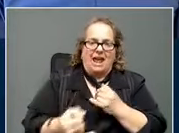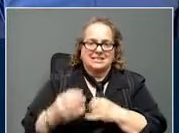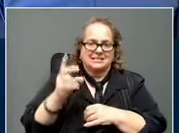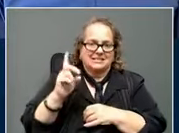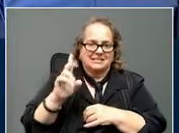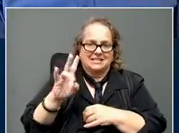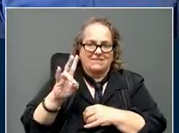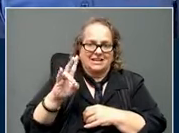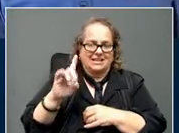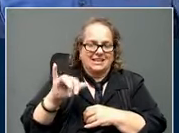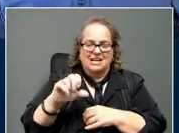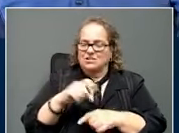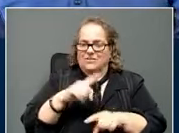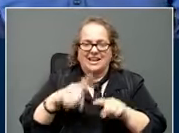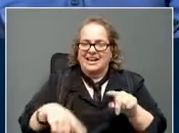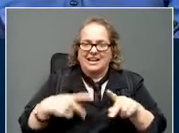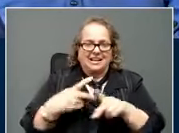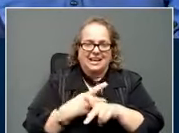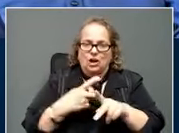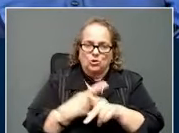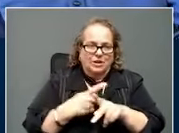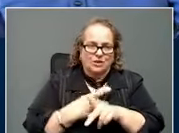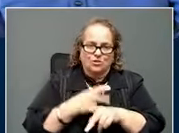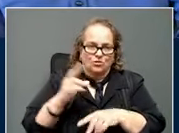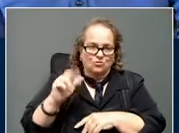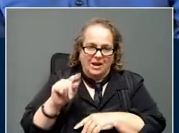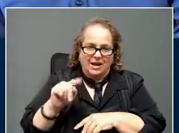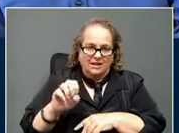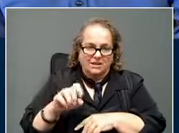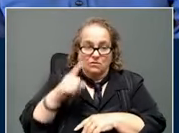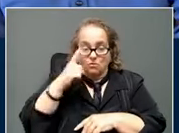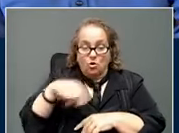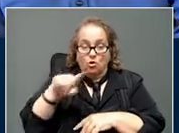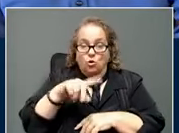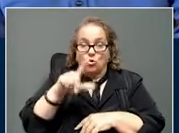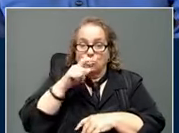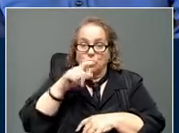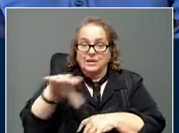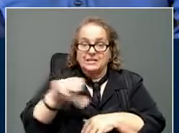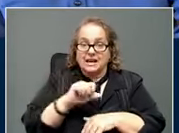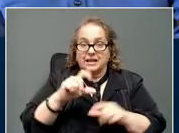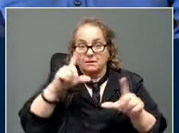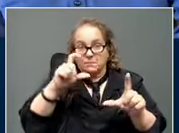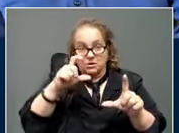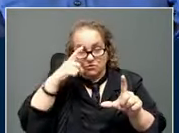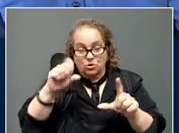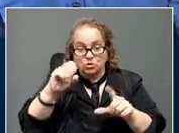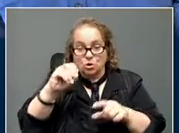a positivity rate. And for those of you who are taking pictures for social media or looking,